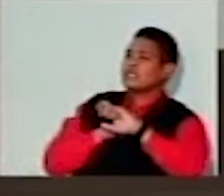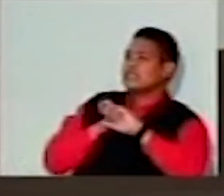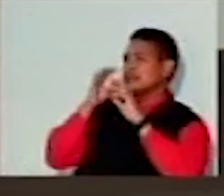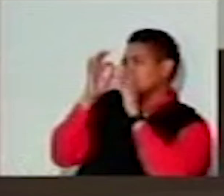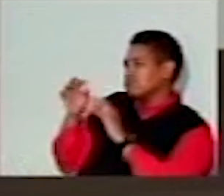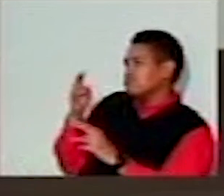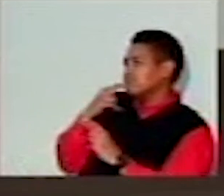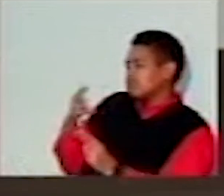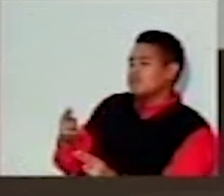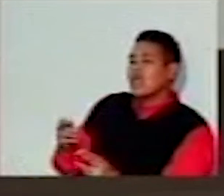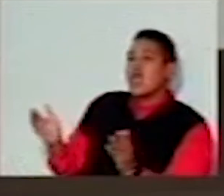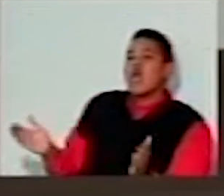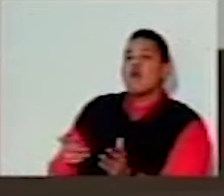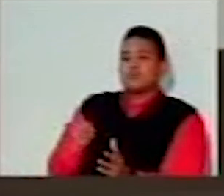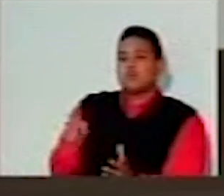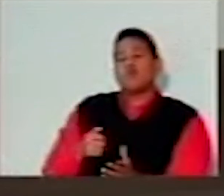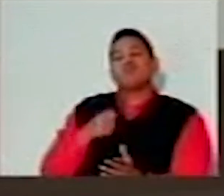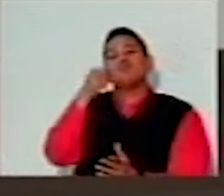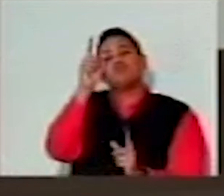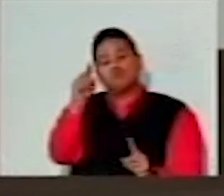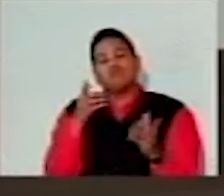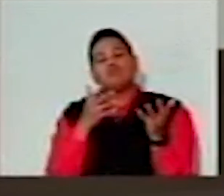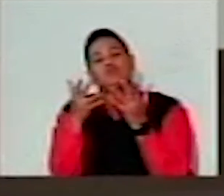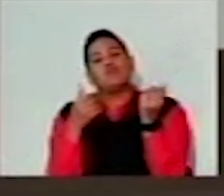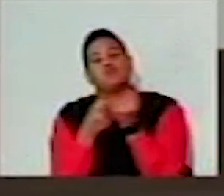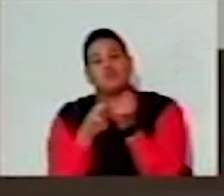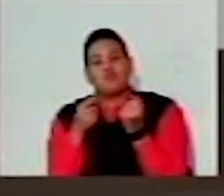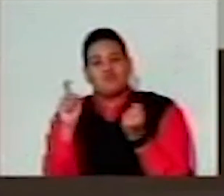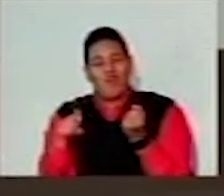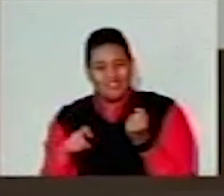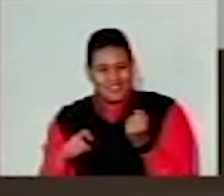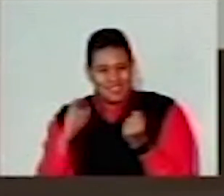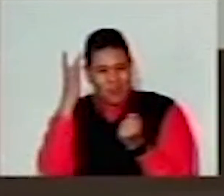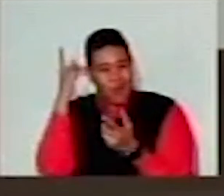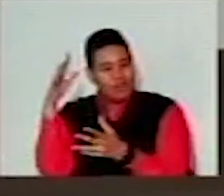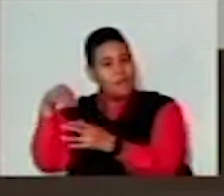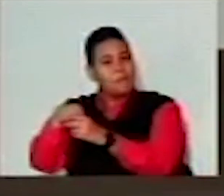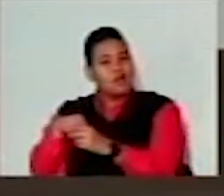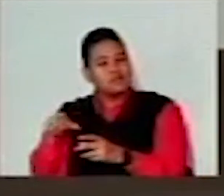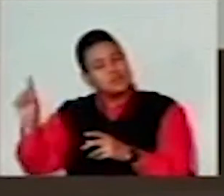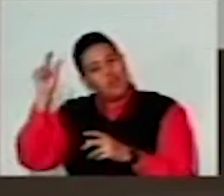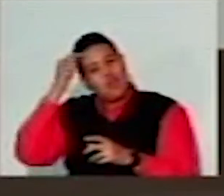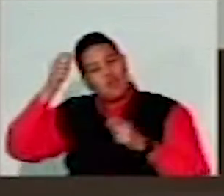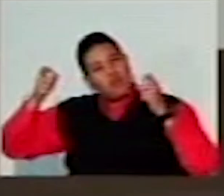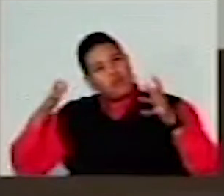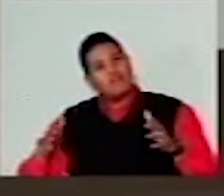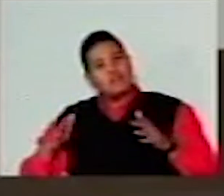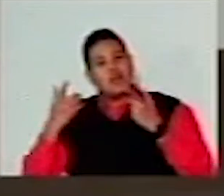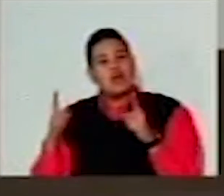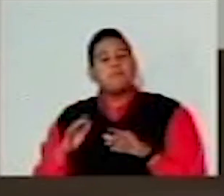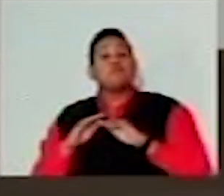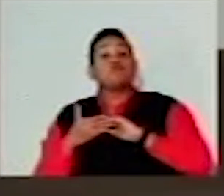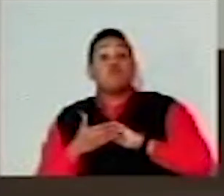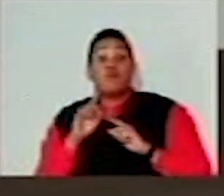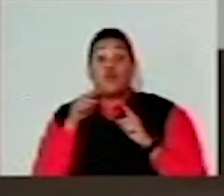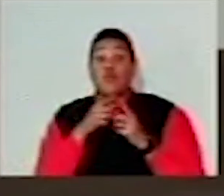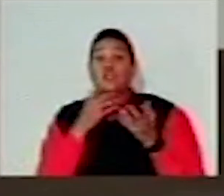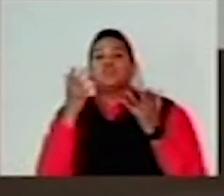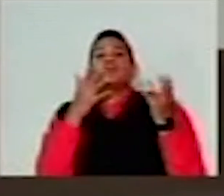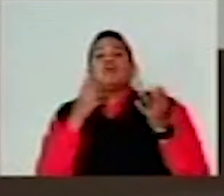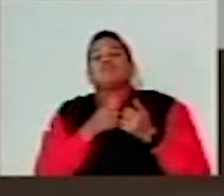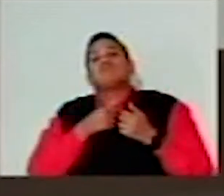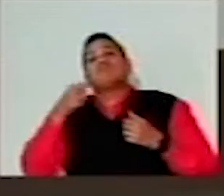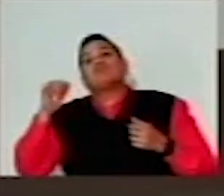to serve as jurors because they're participating in the governance of the country when they serve as